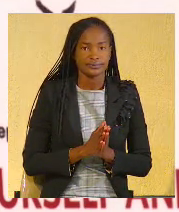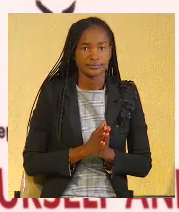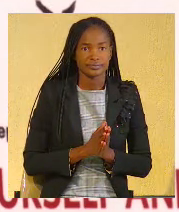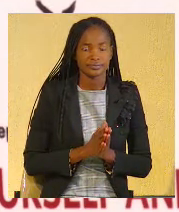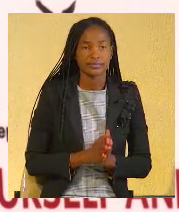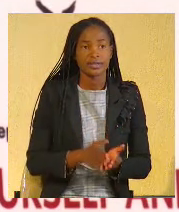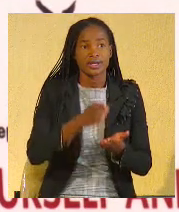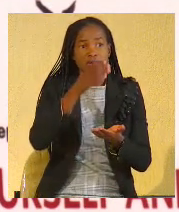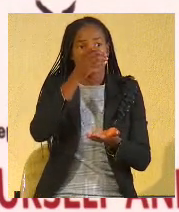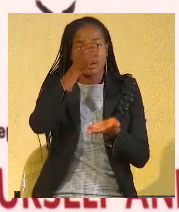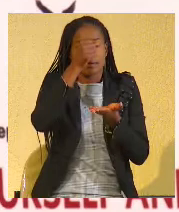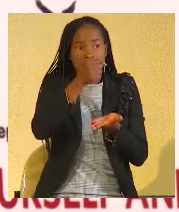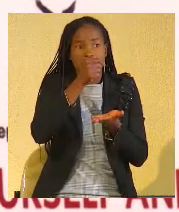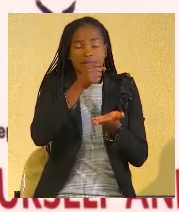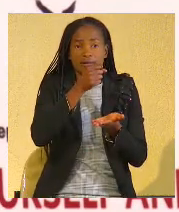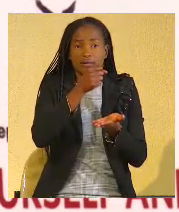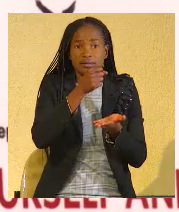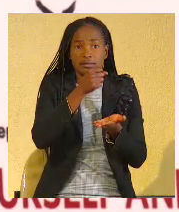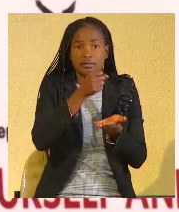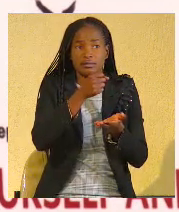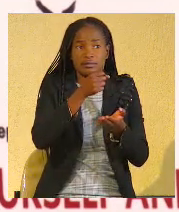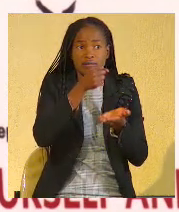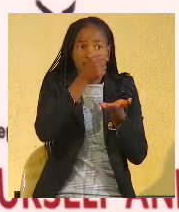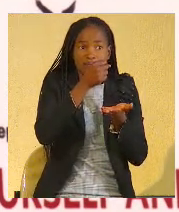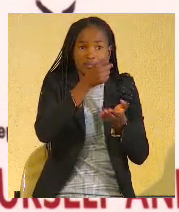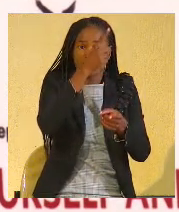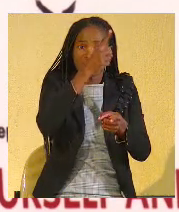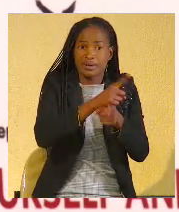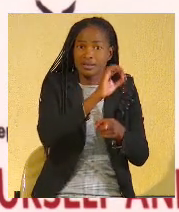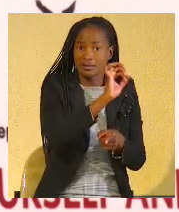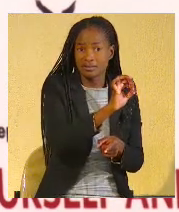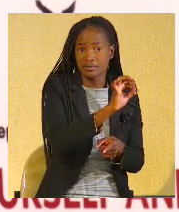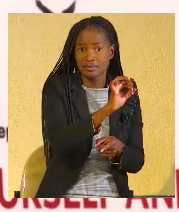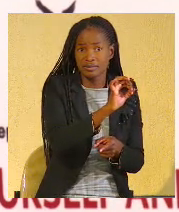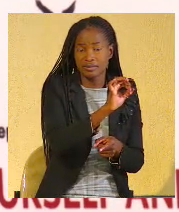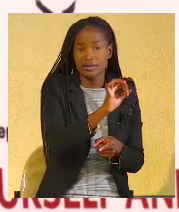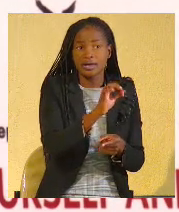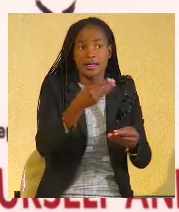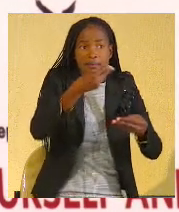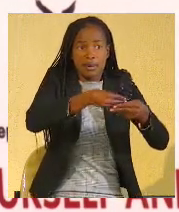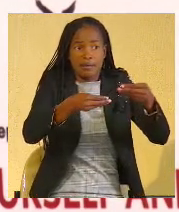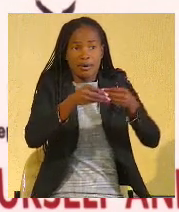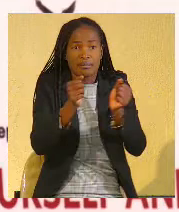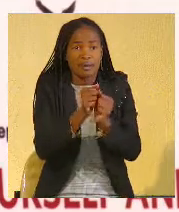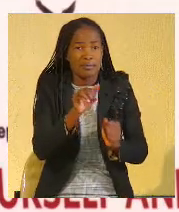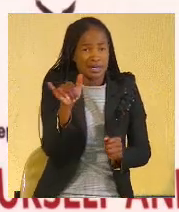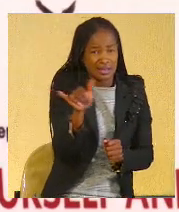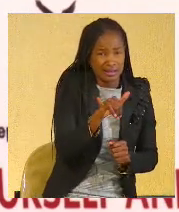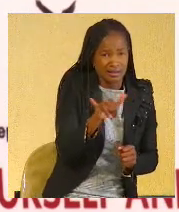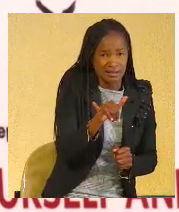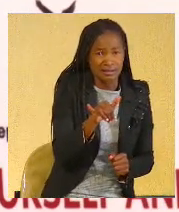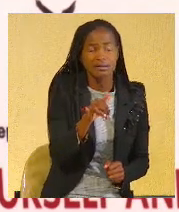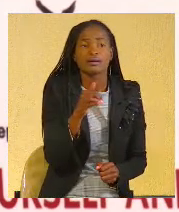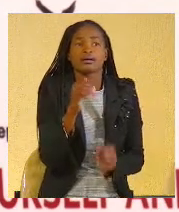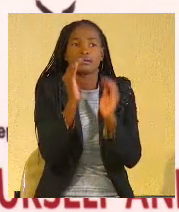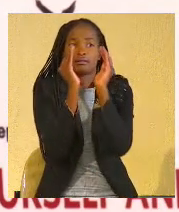The subsidy is co-funded by the government and the Social Security Commission,